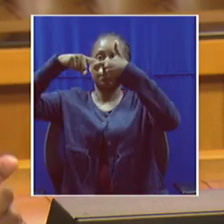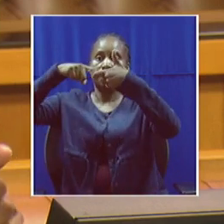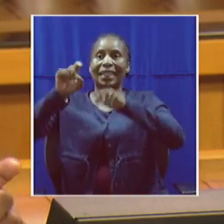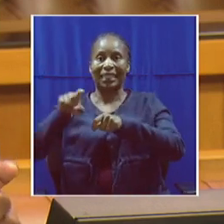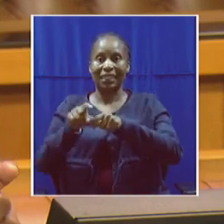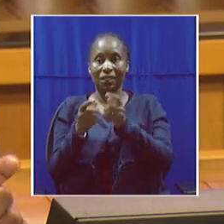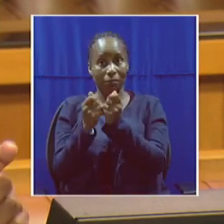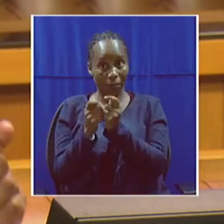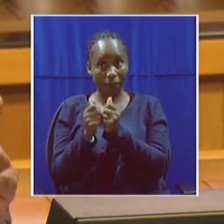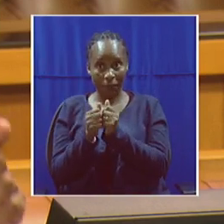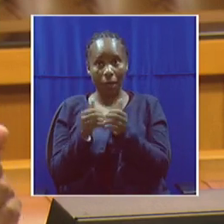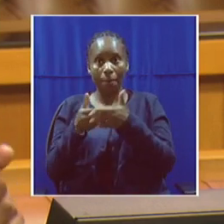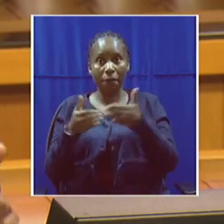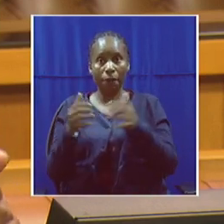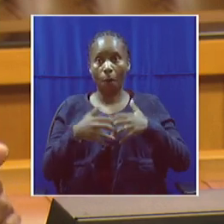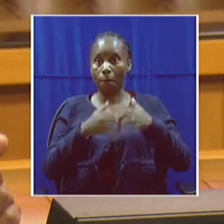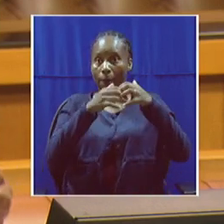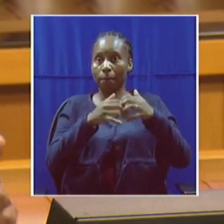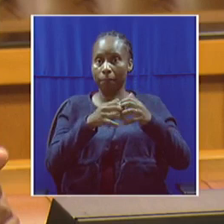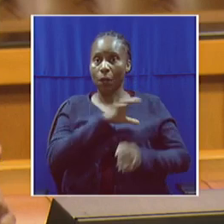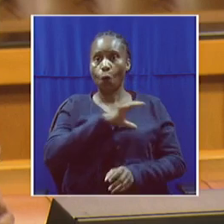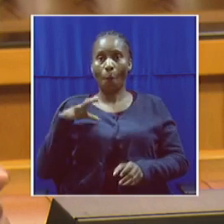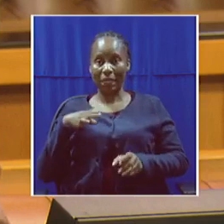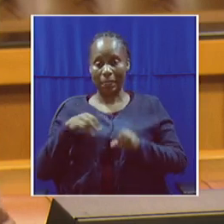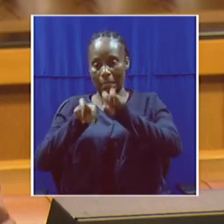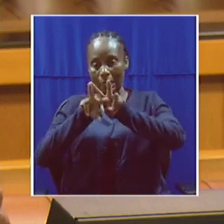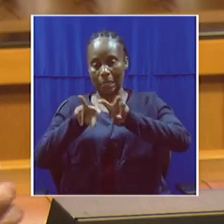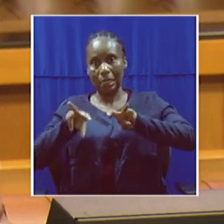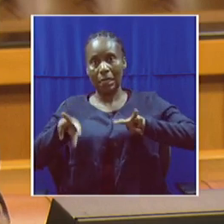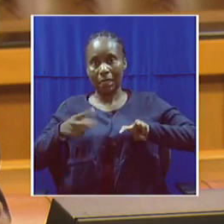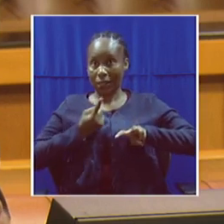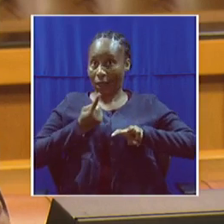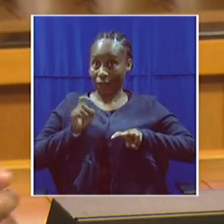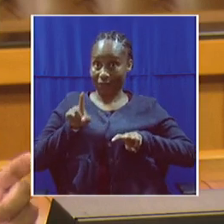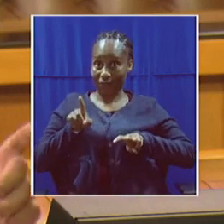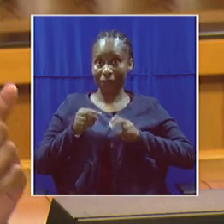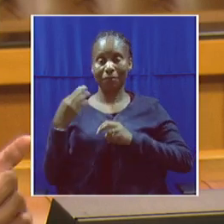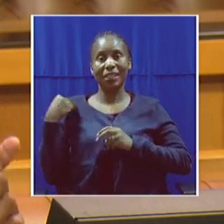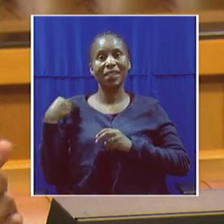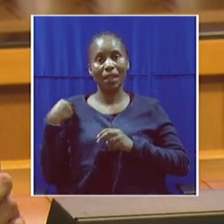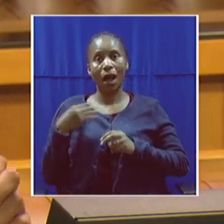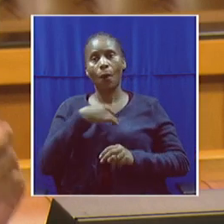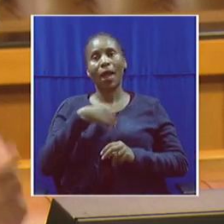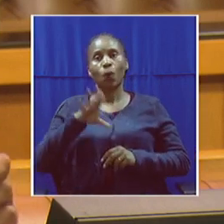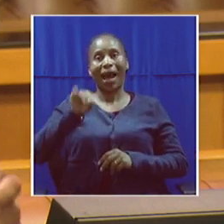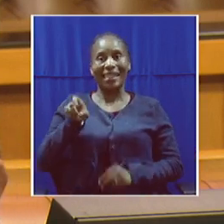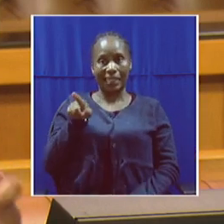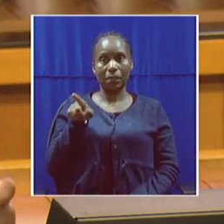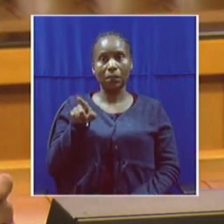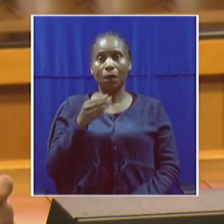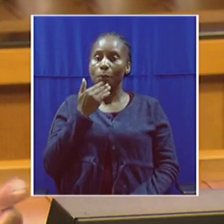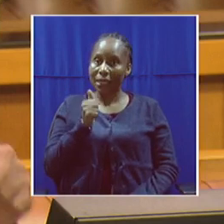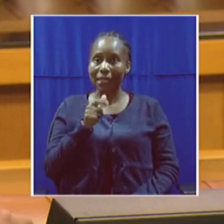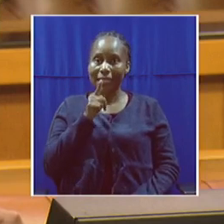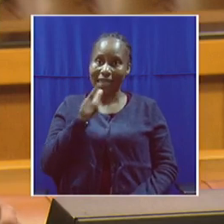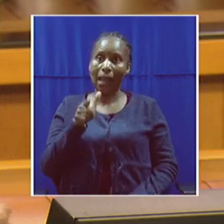before you establish u a commission to investigate yourself Minister I just want to ask you to please tell the